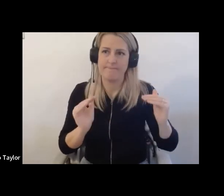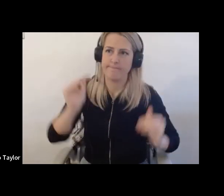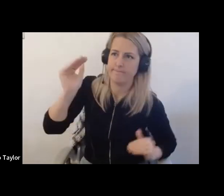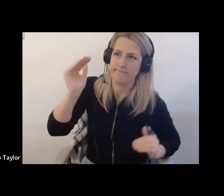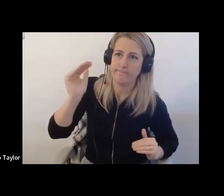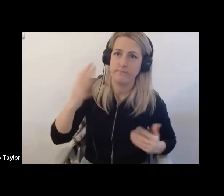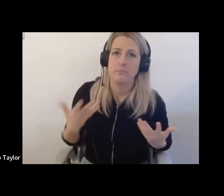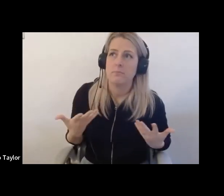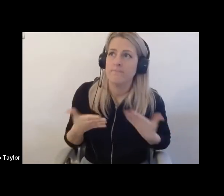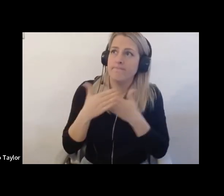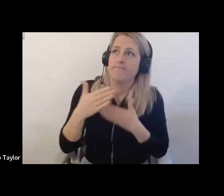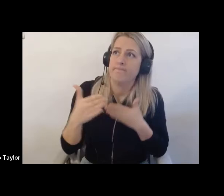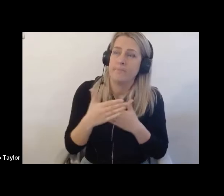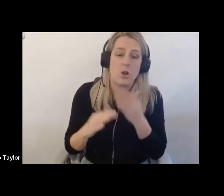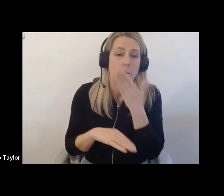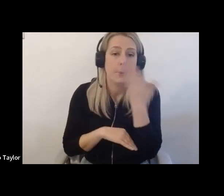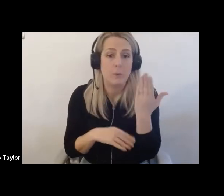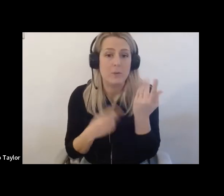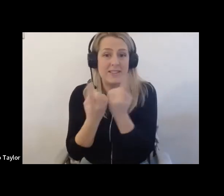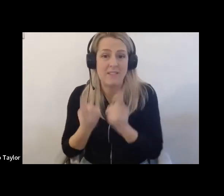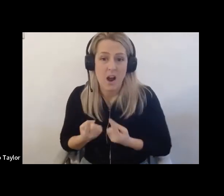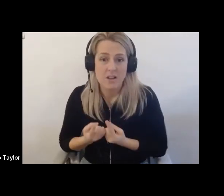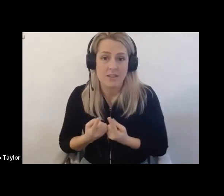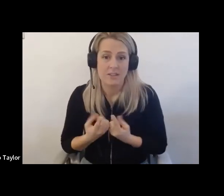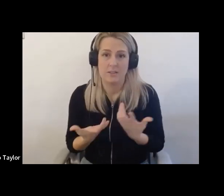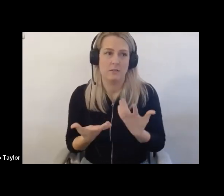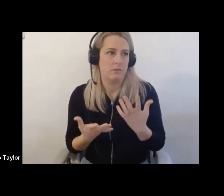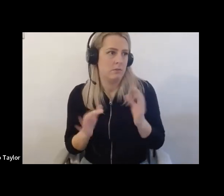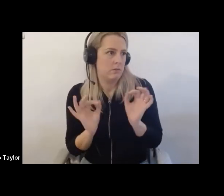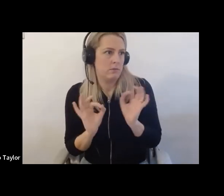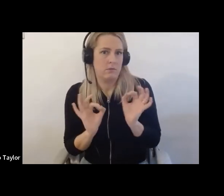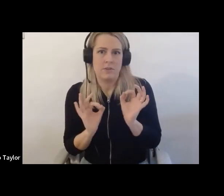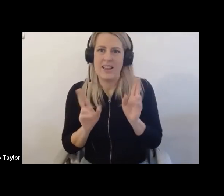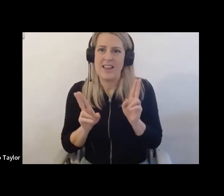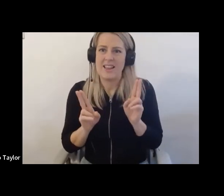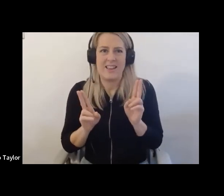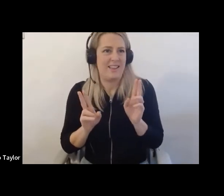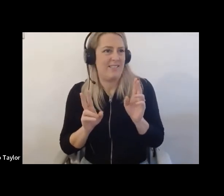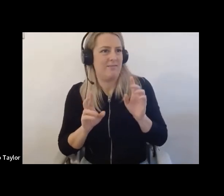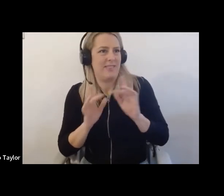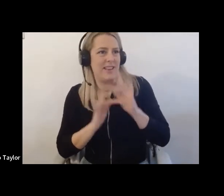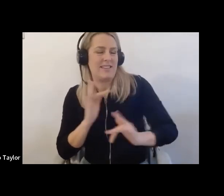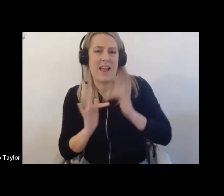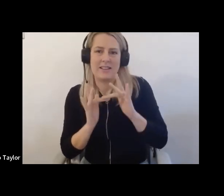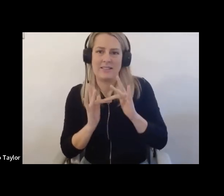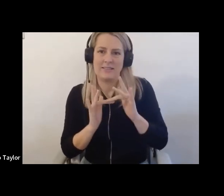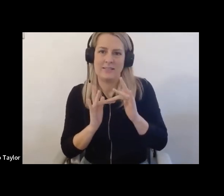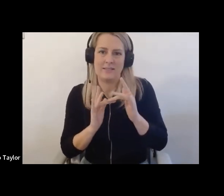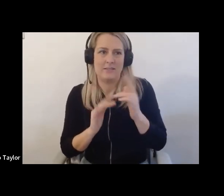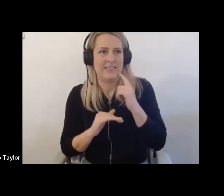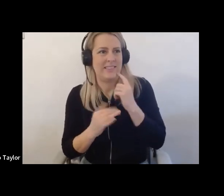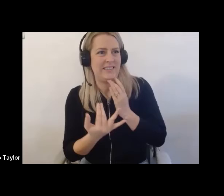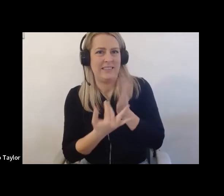devices, struggled with internet availability, data packages, and